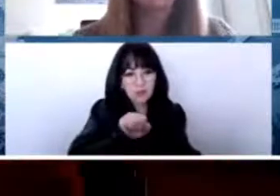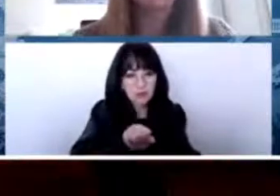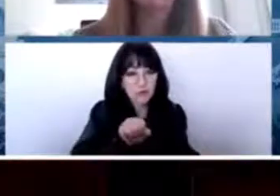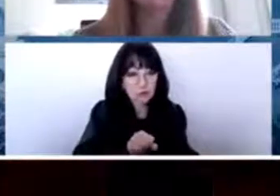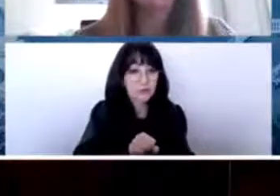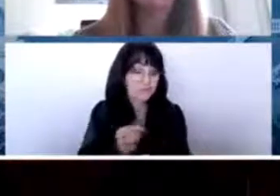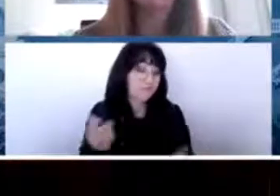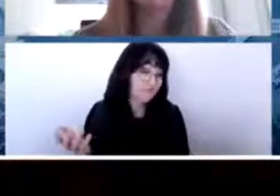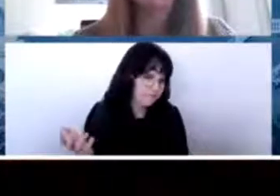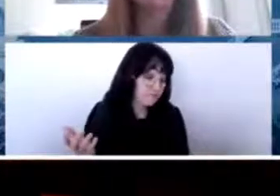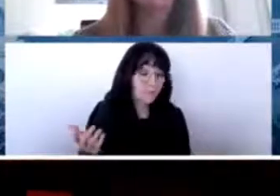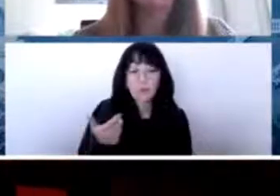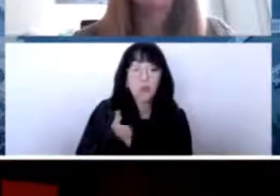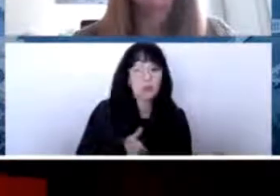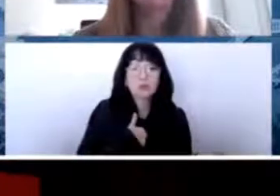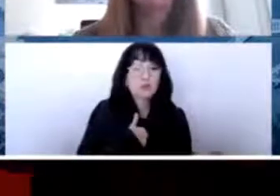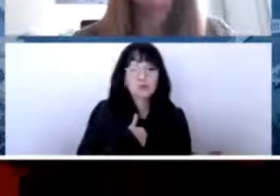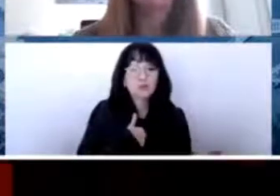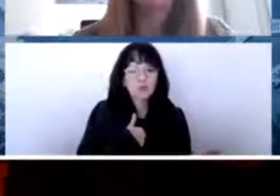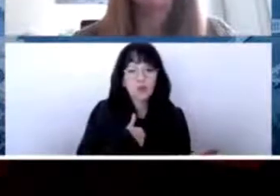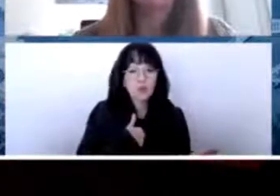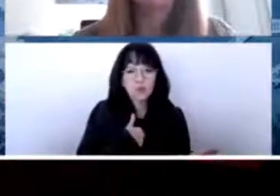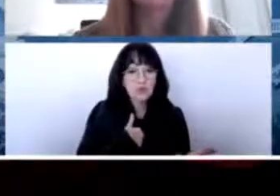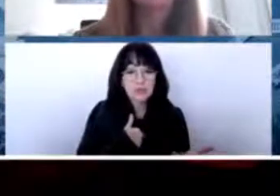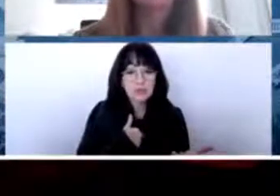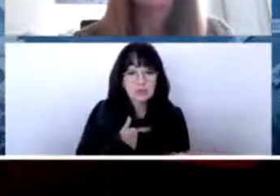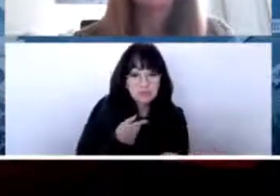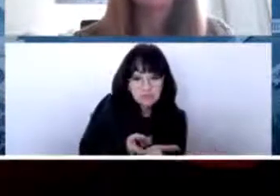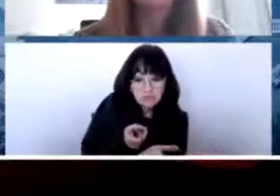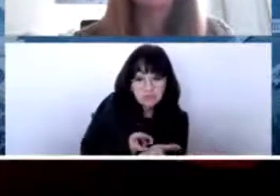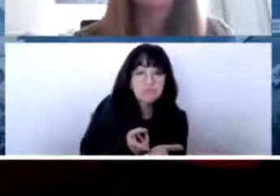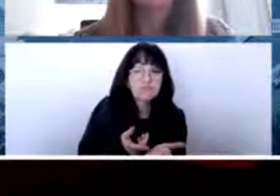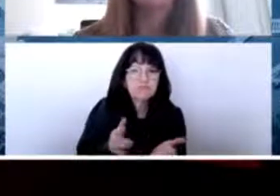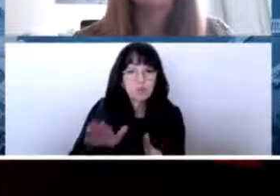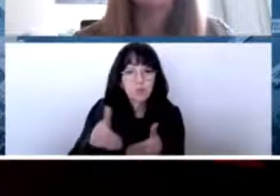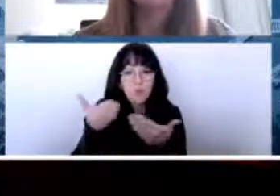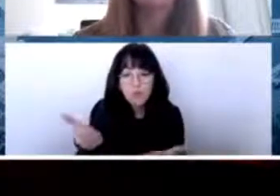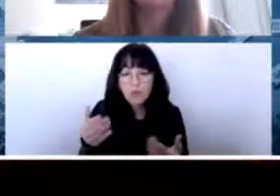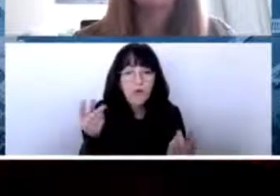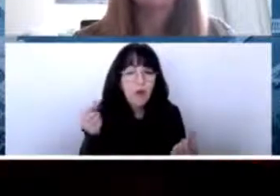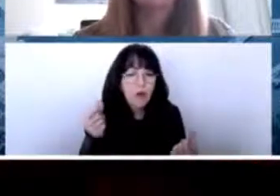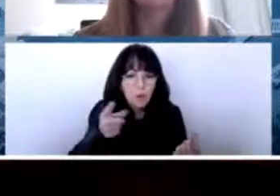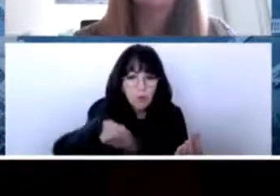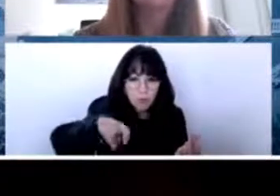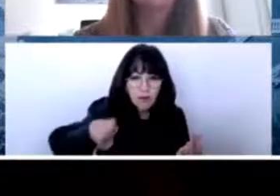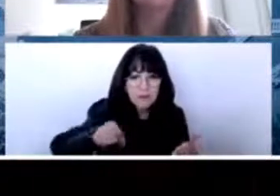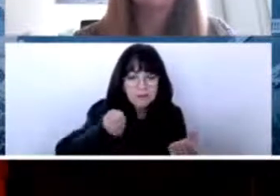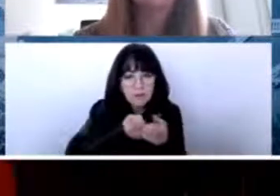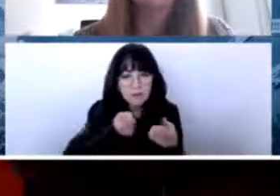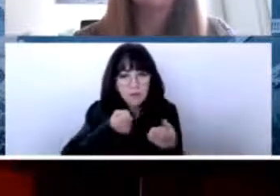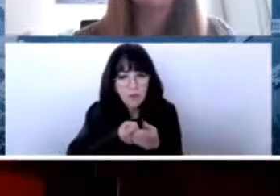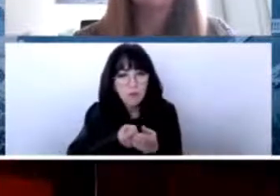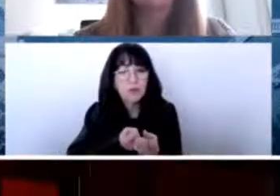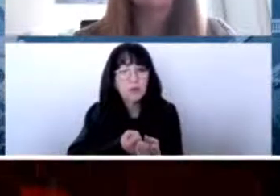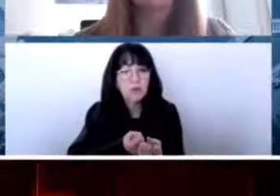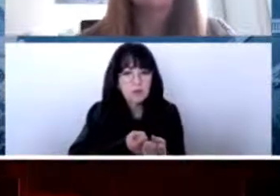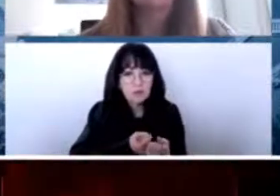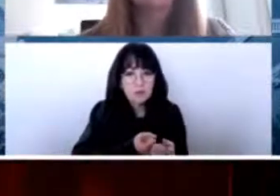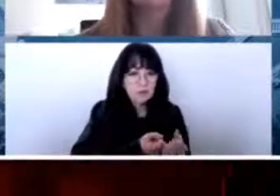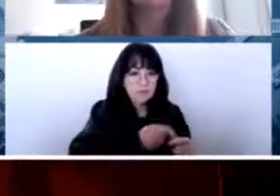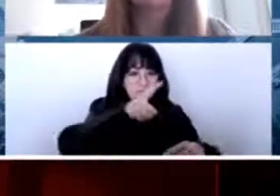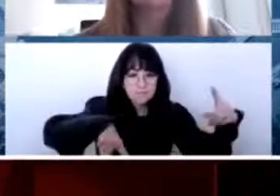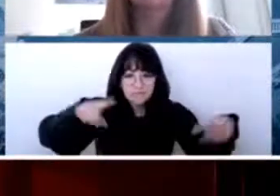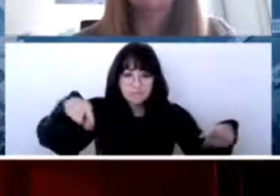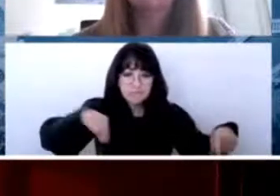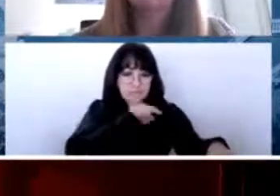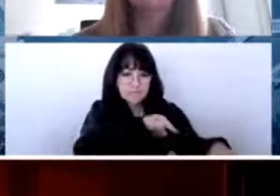the tools to manage whatever they experience in their individual communities. And we know